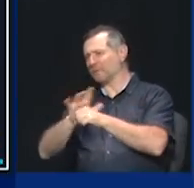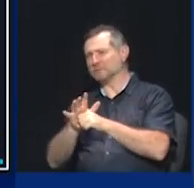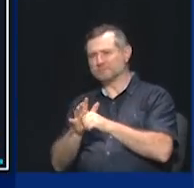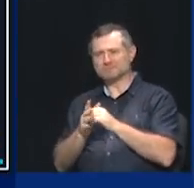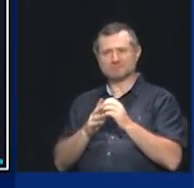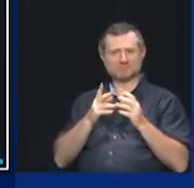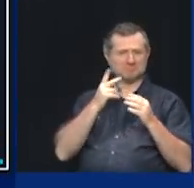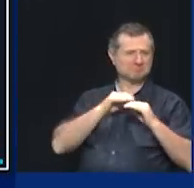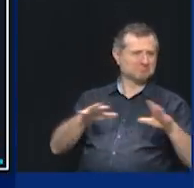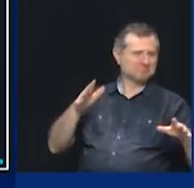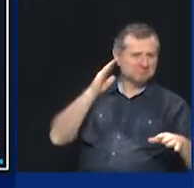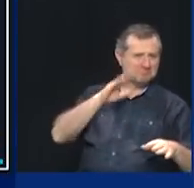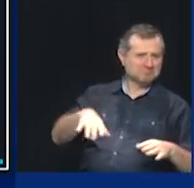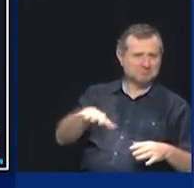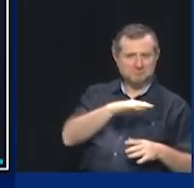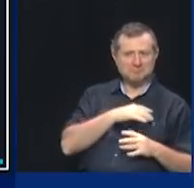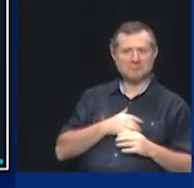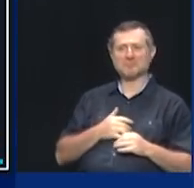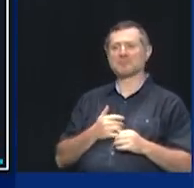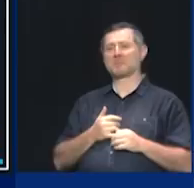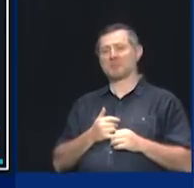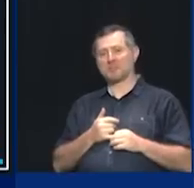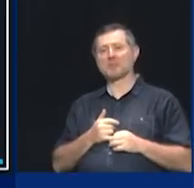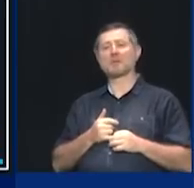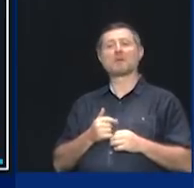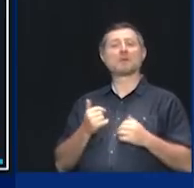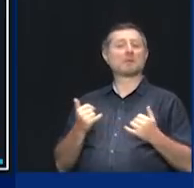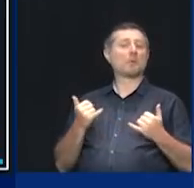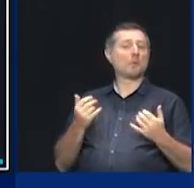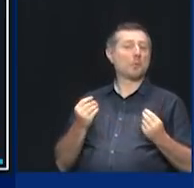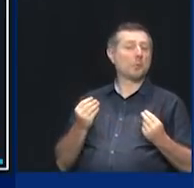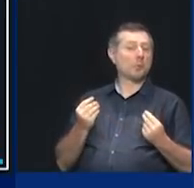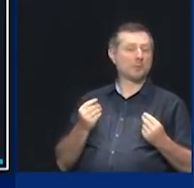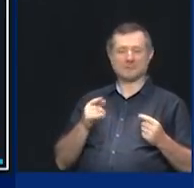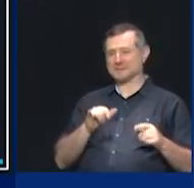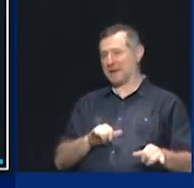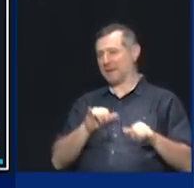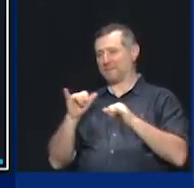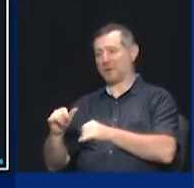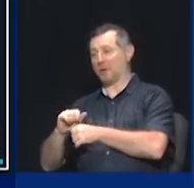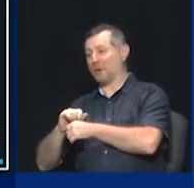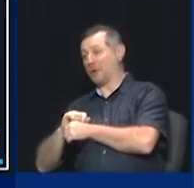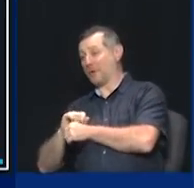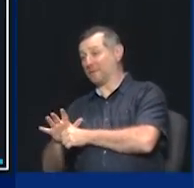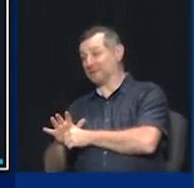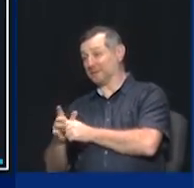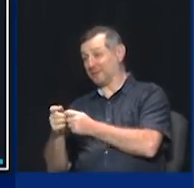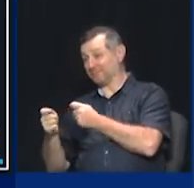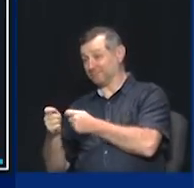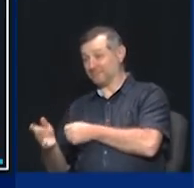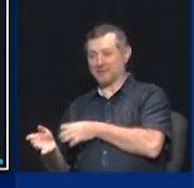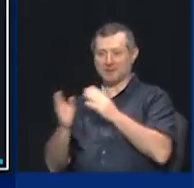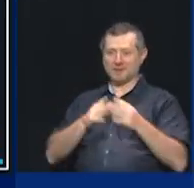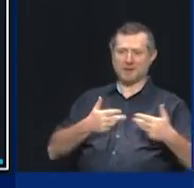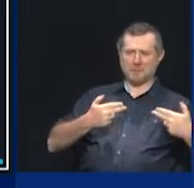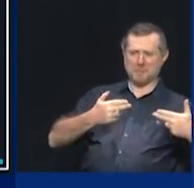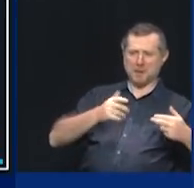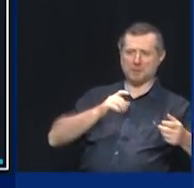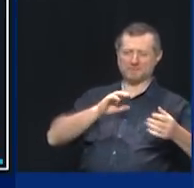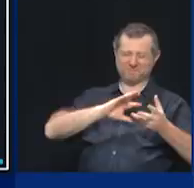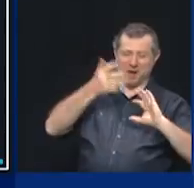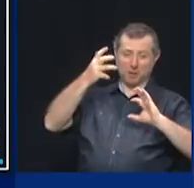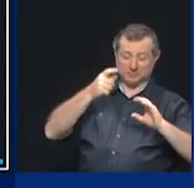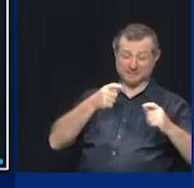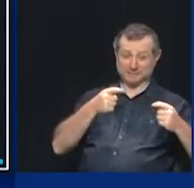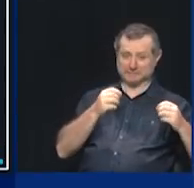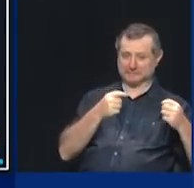say is, we want to do with gun violence what we just did with COVID. That's what we want. We want